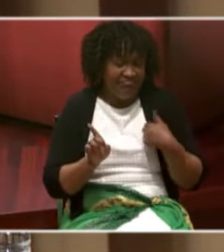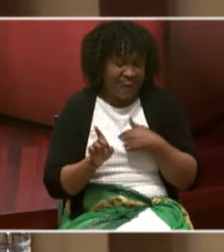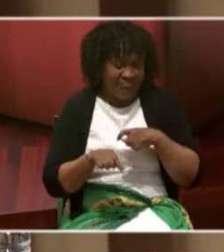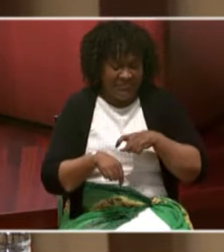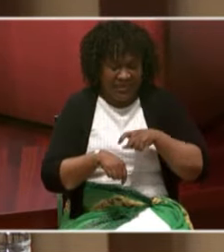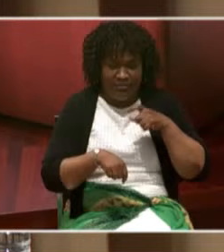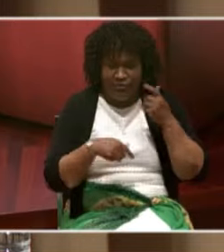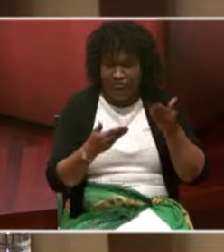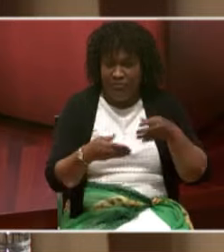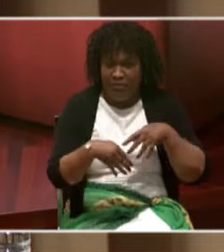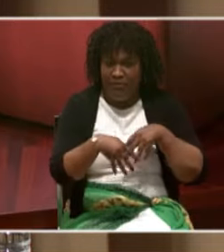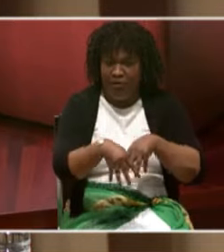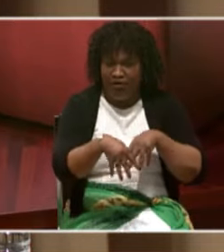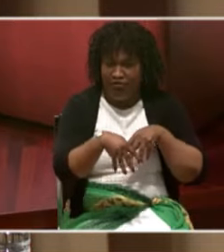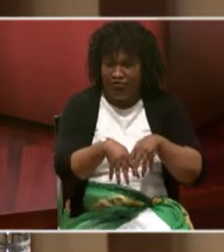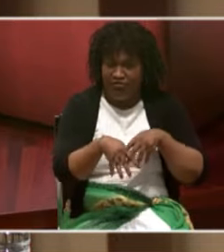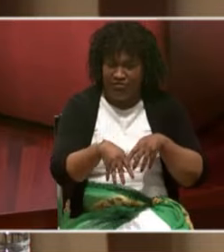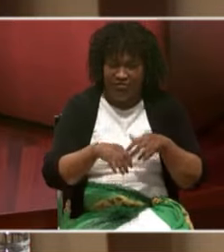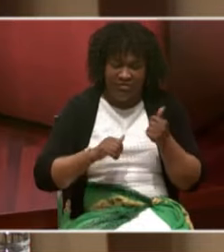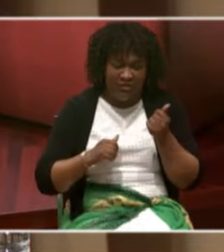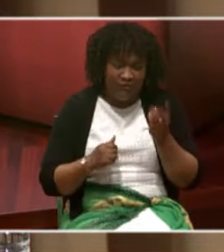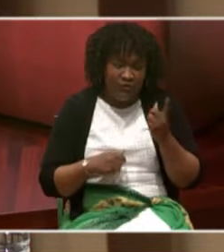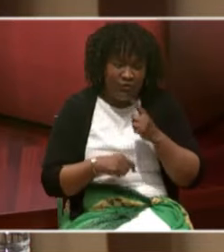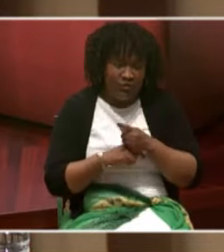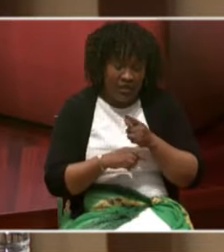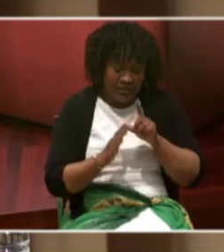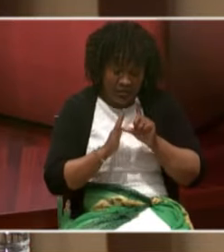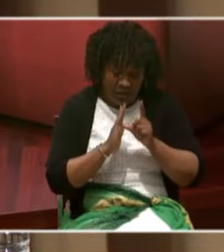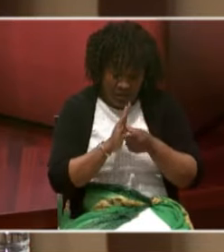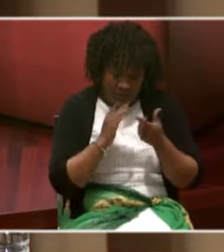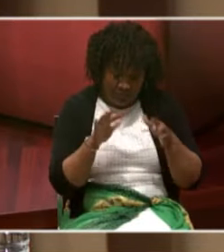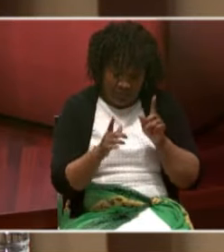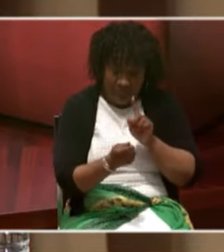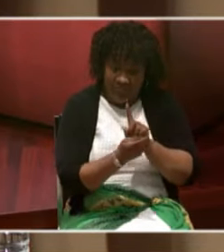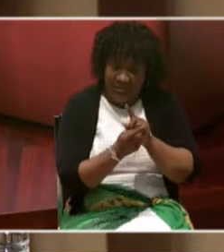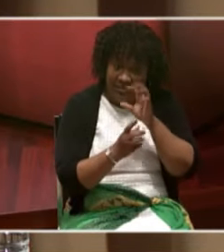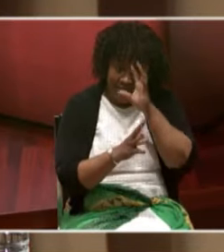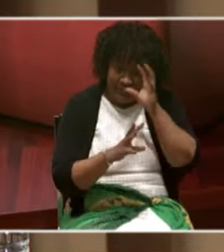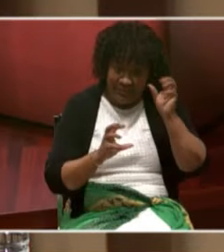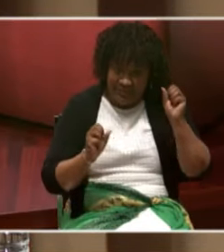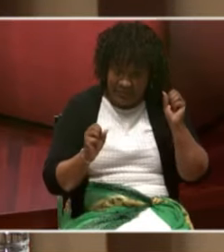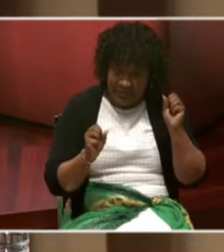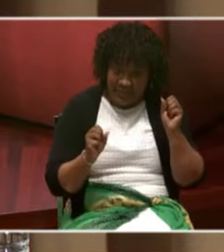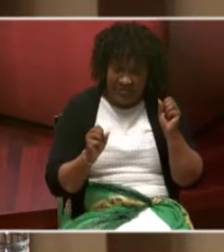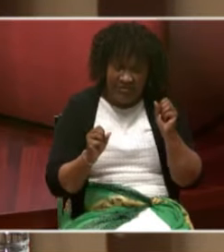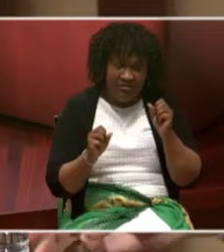moving toward the Washington Monument, on toward the Lincoln Memorial.